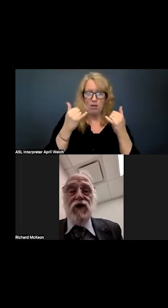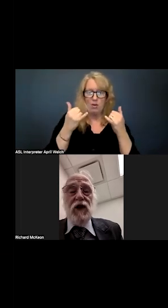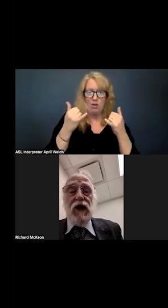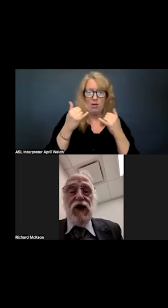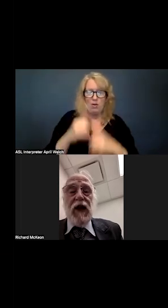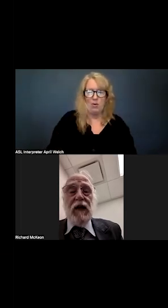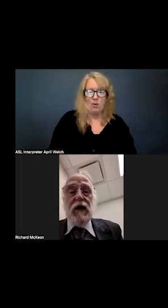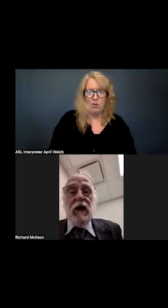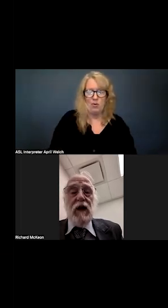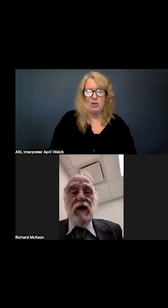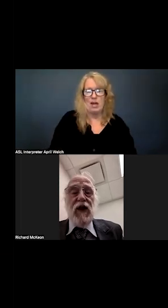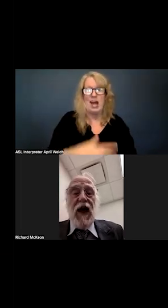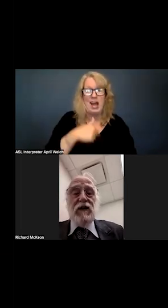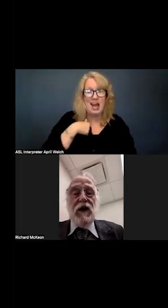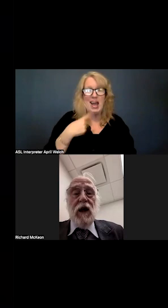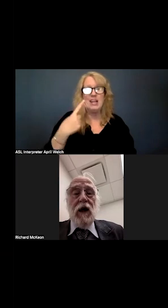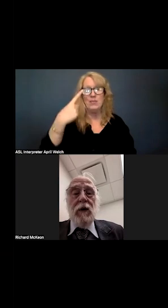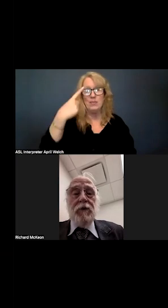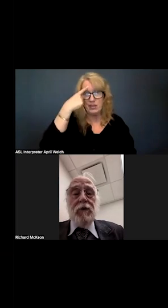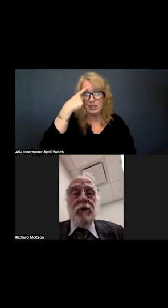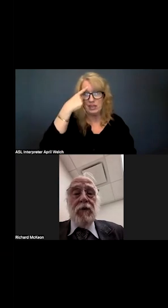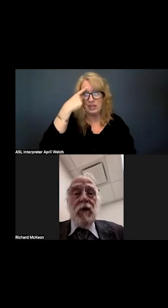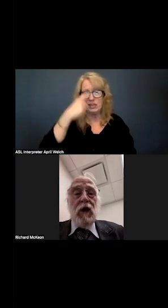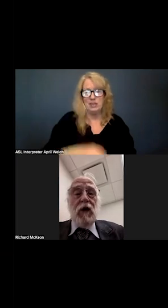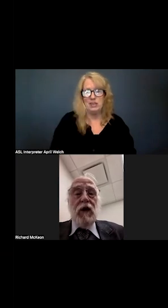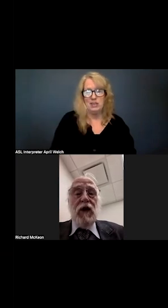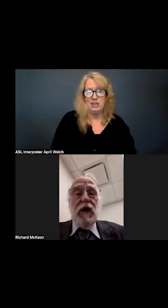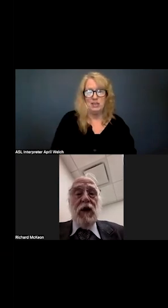I actually think that that